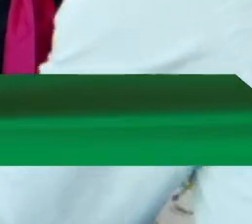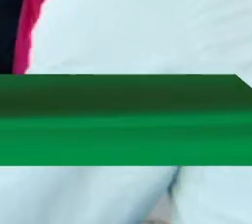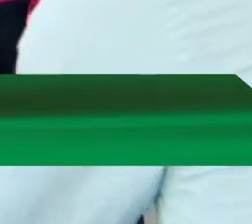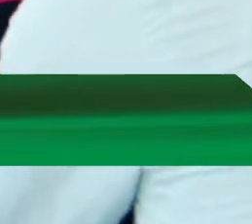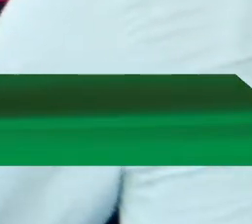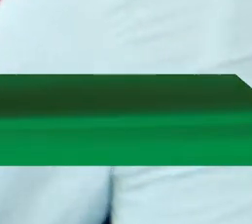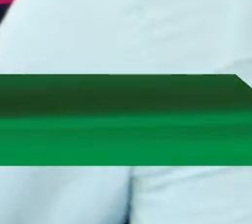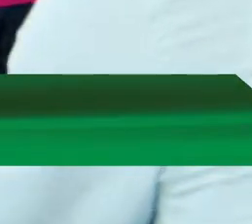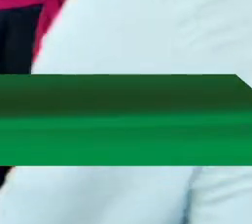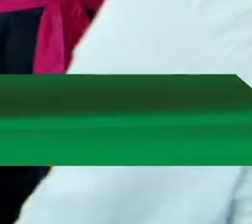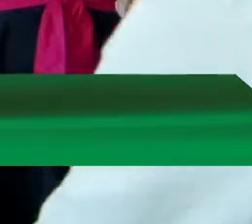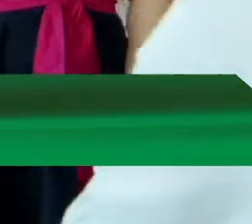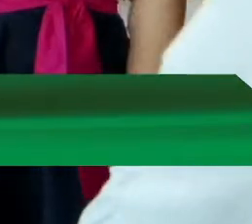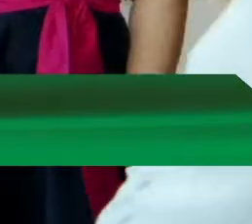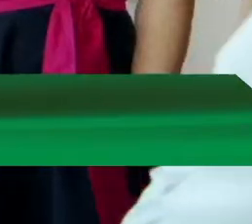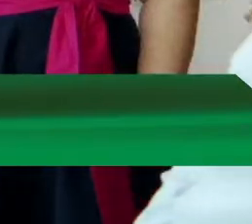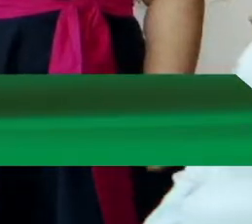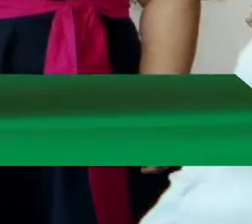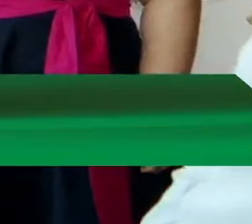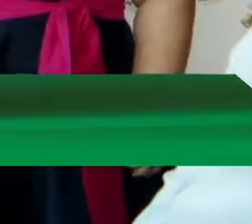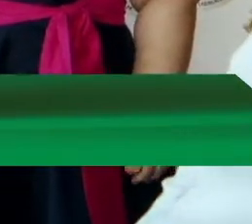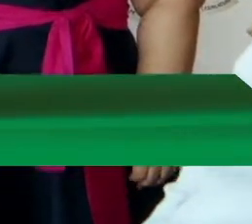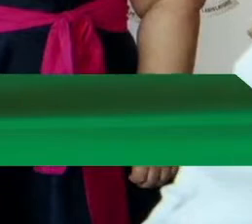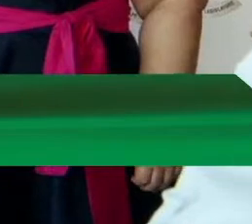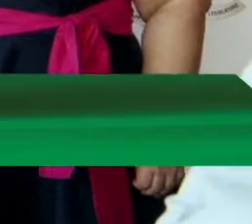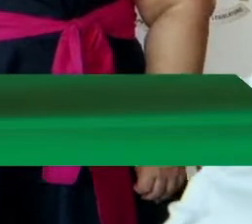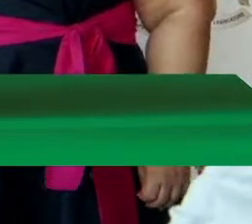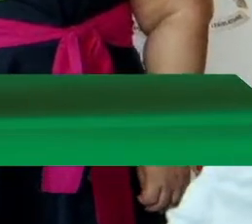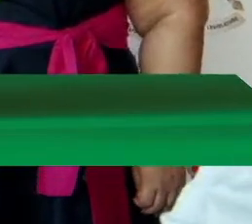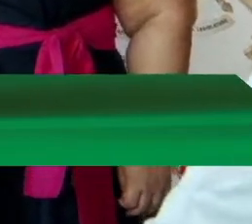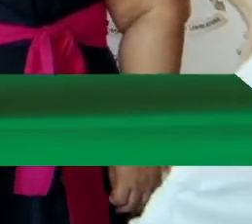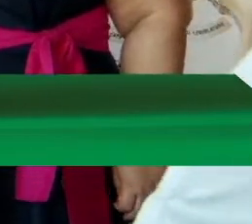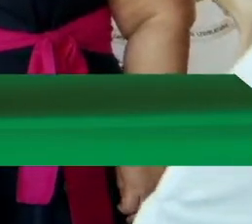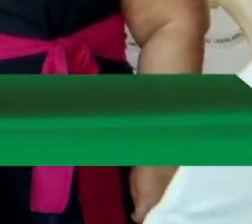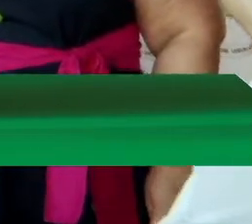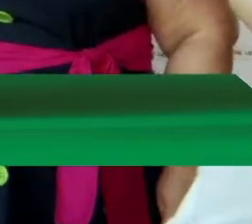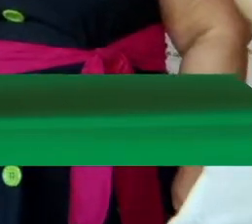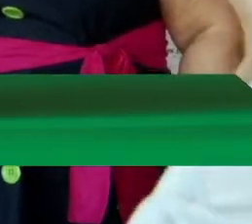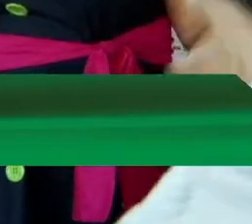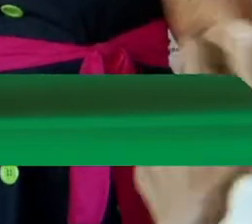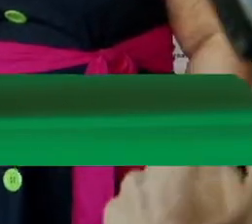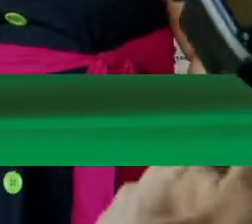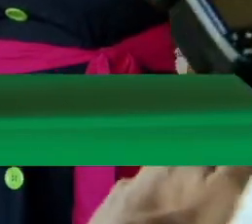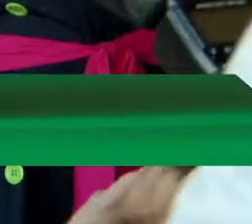provincial legislature ngolasemzini. Apho khona kuba khona